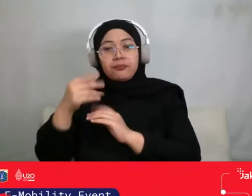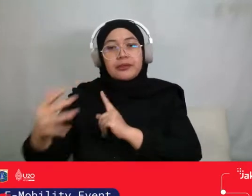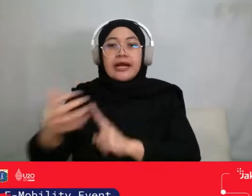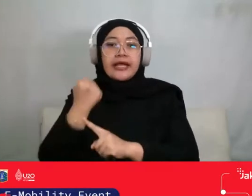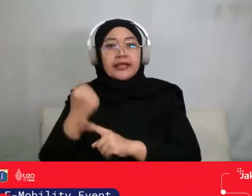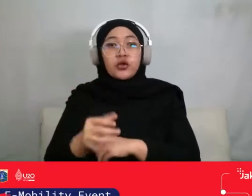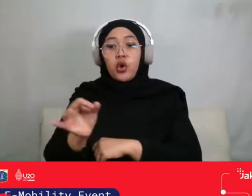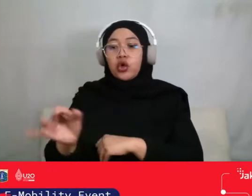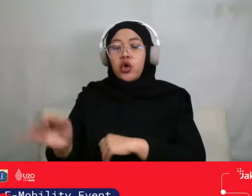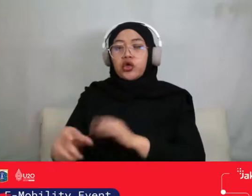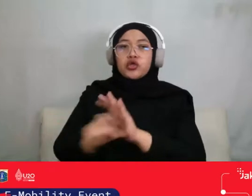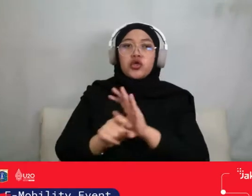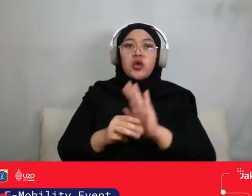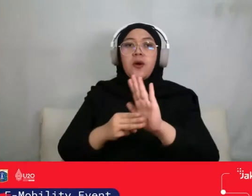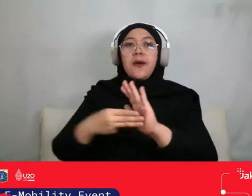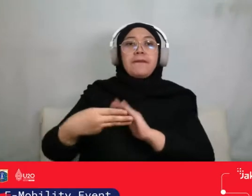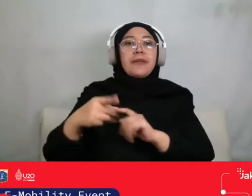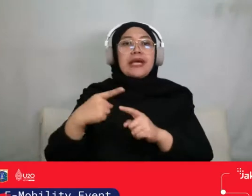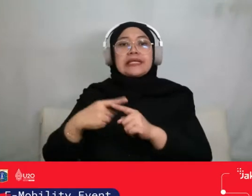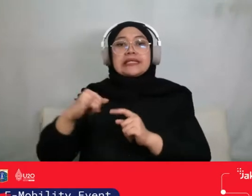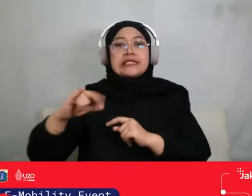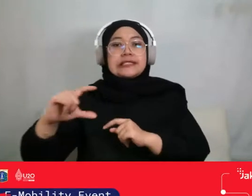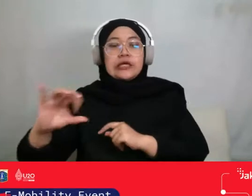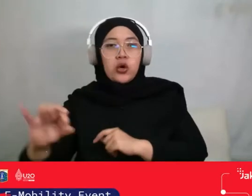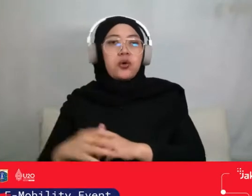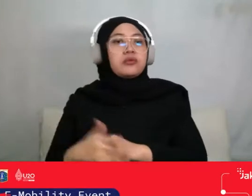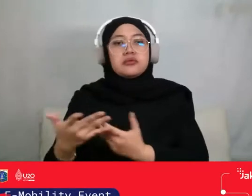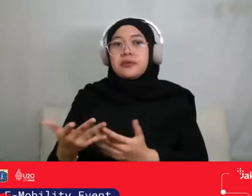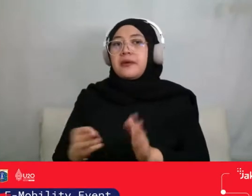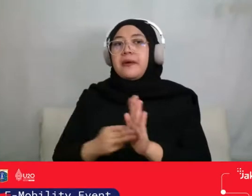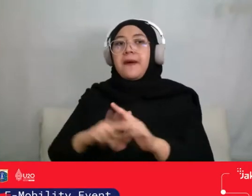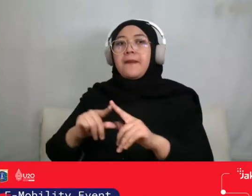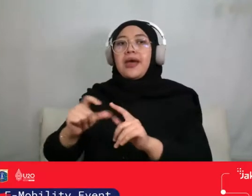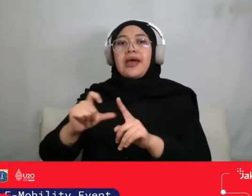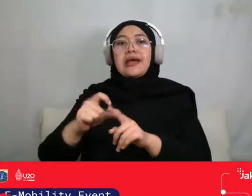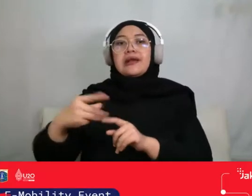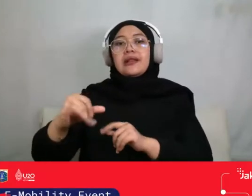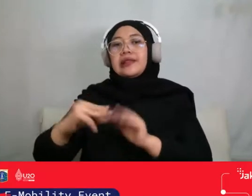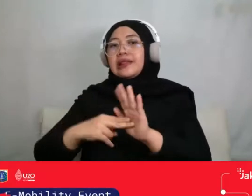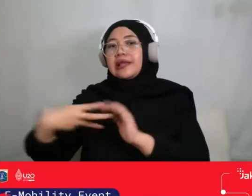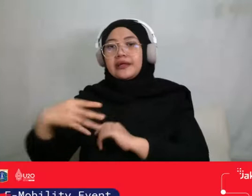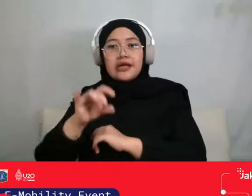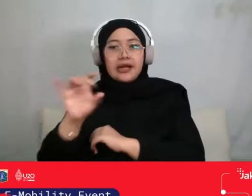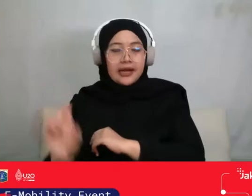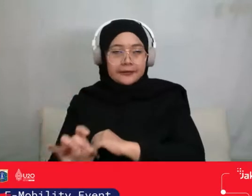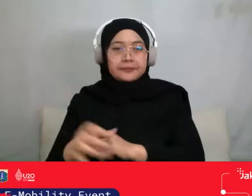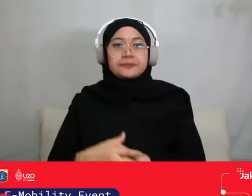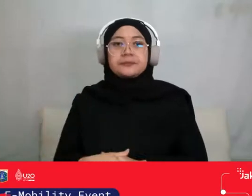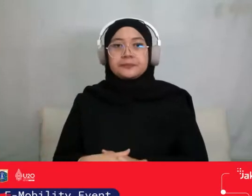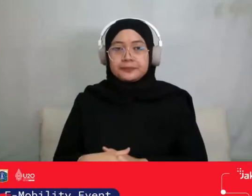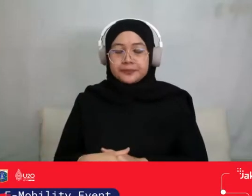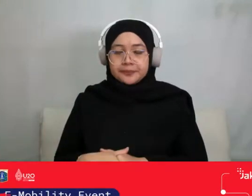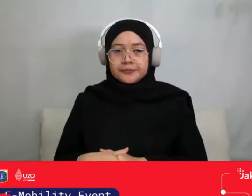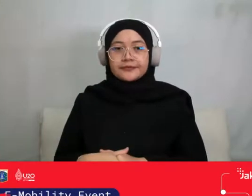Santiago, Medellin, and the TCO already is lower for the electric. In some in Brazil, for example,